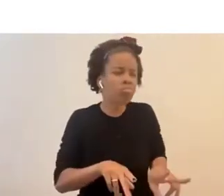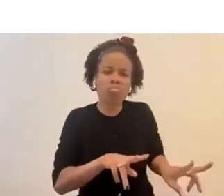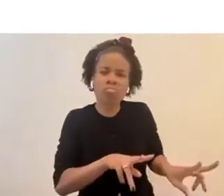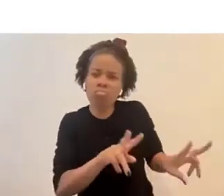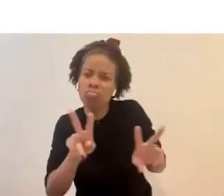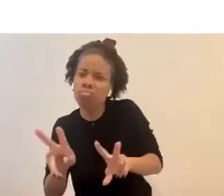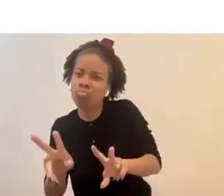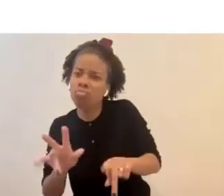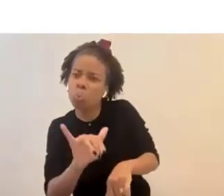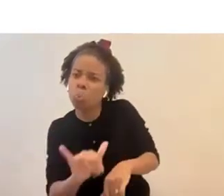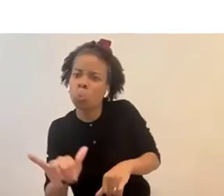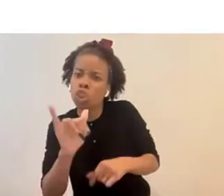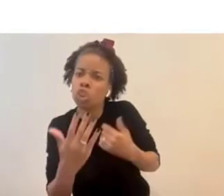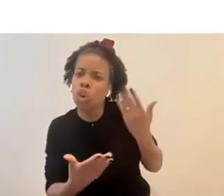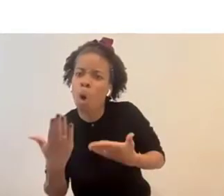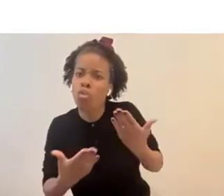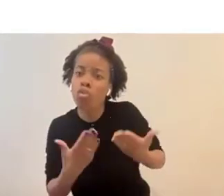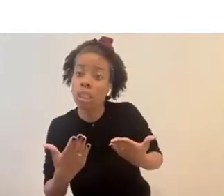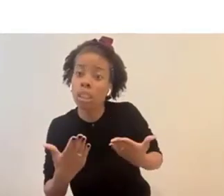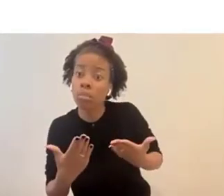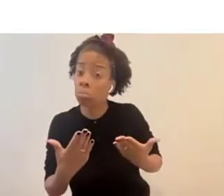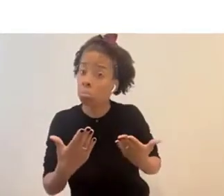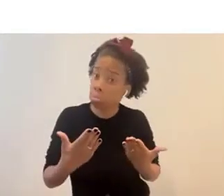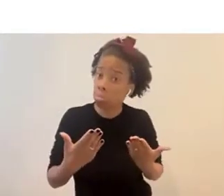we tell stories about